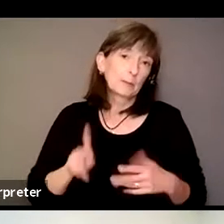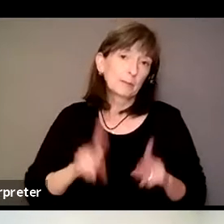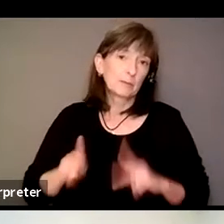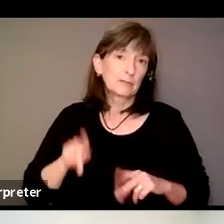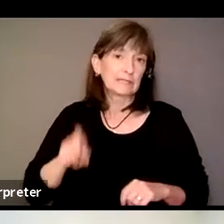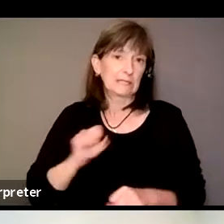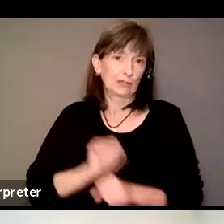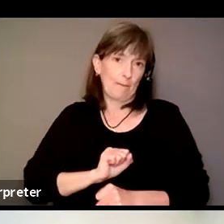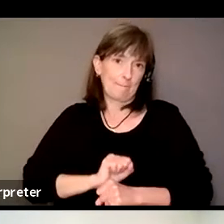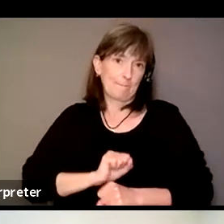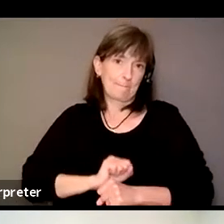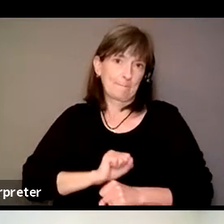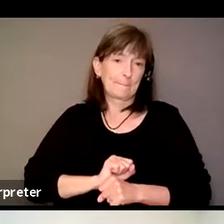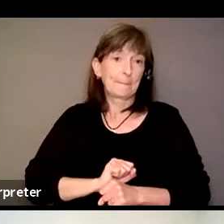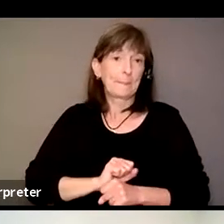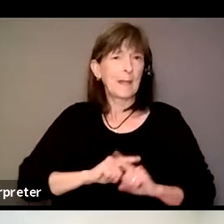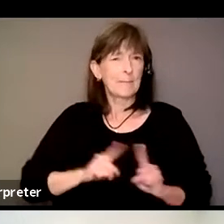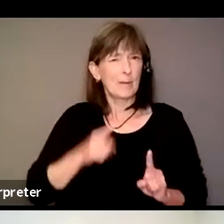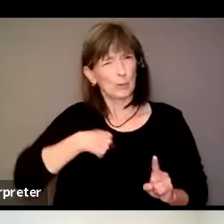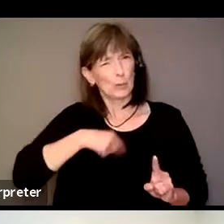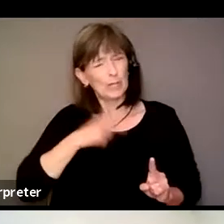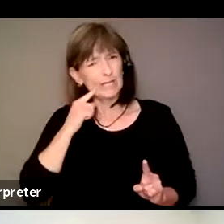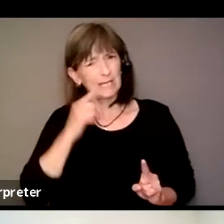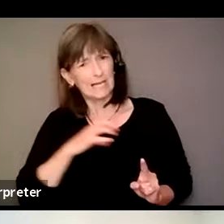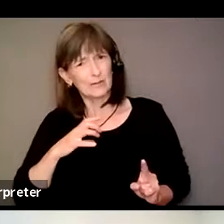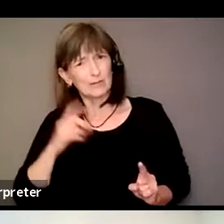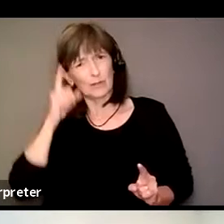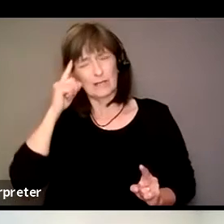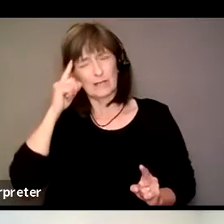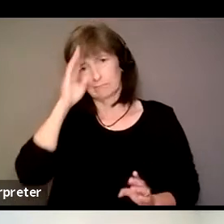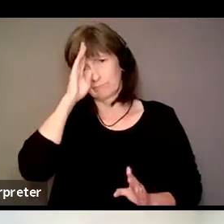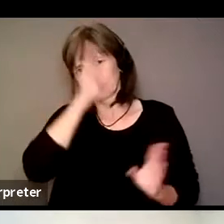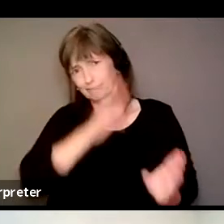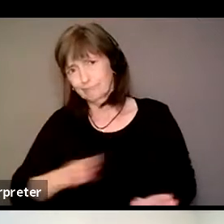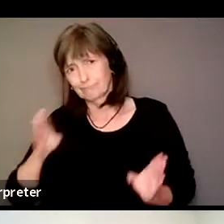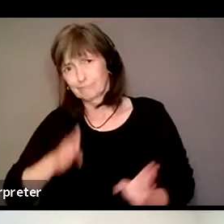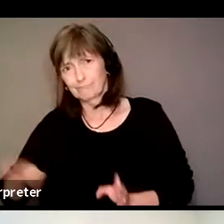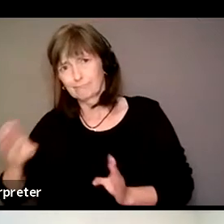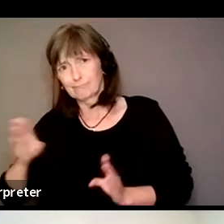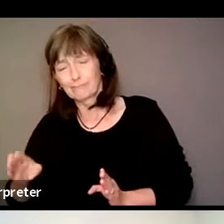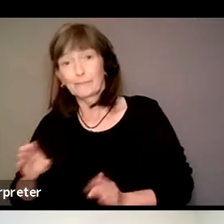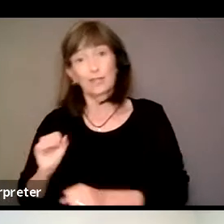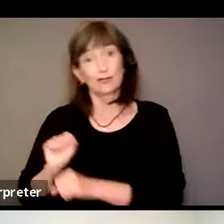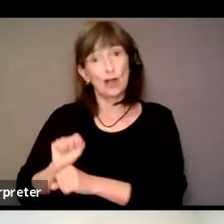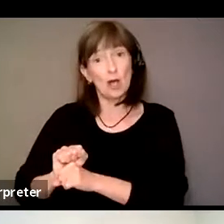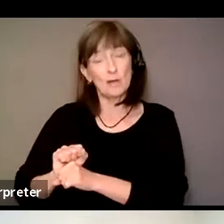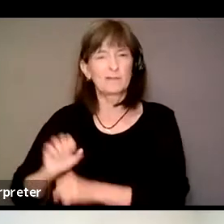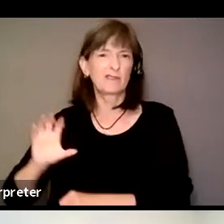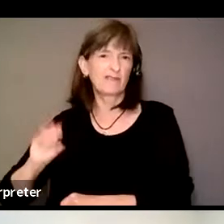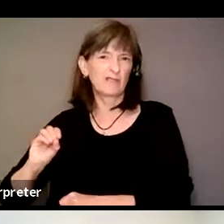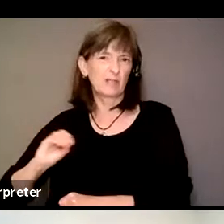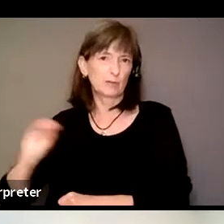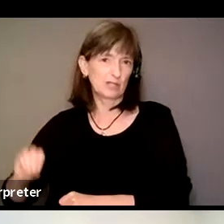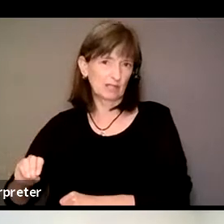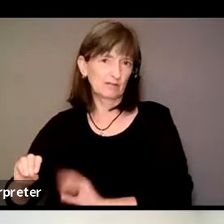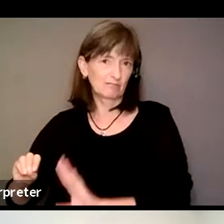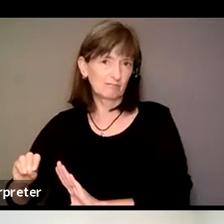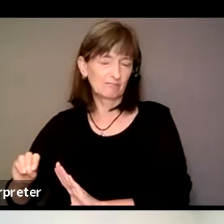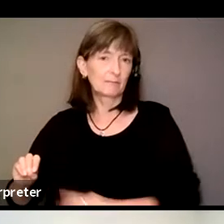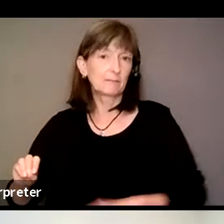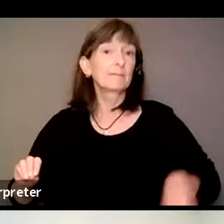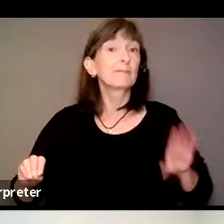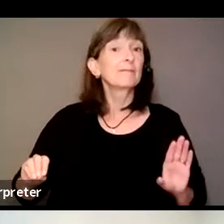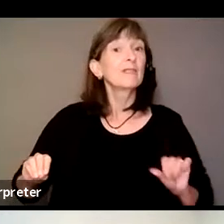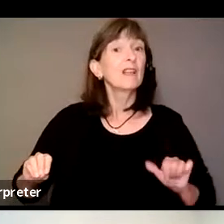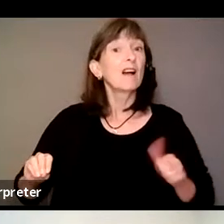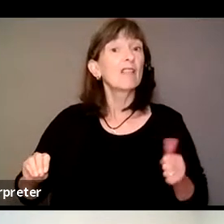council and our strategic planning and so forth, that's only 50% of it. The other 50% is how respectful